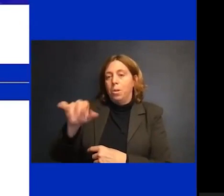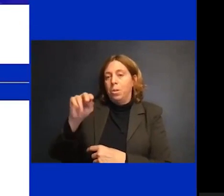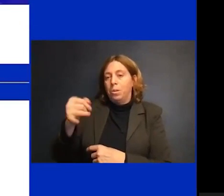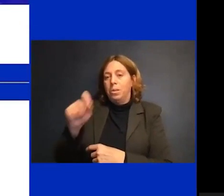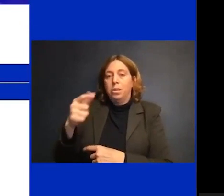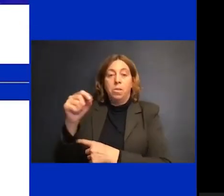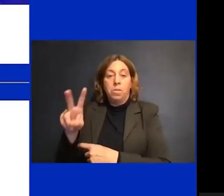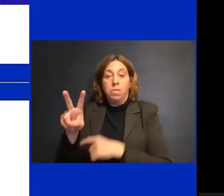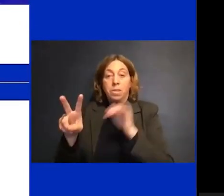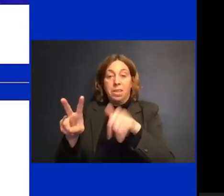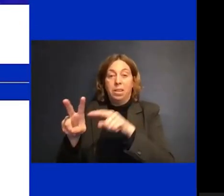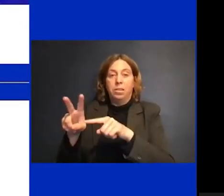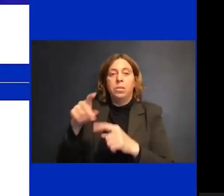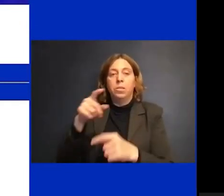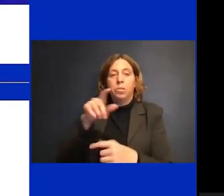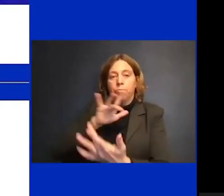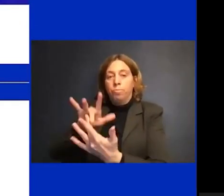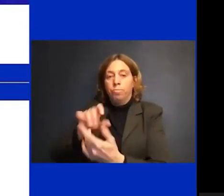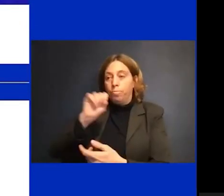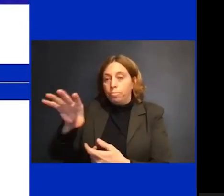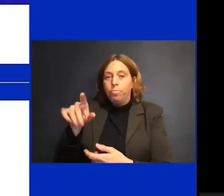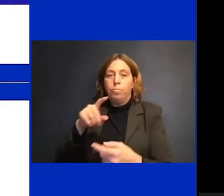www.pabtreplacement.com. Email at